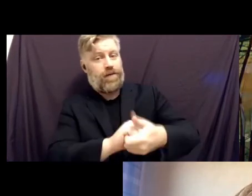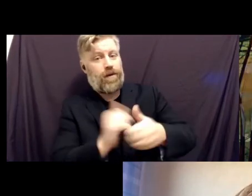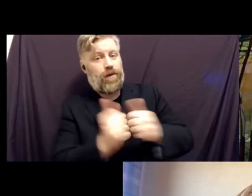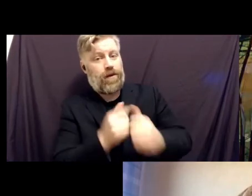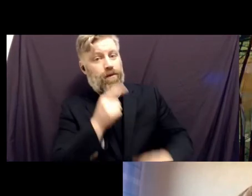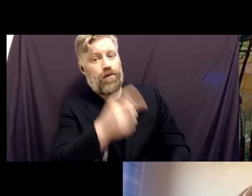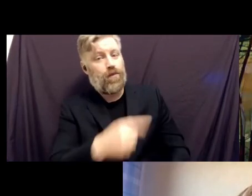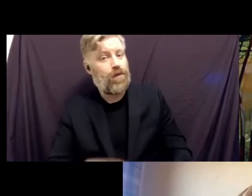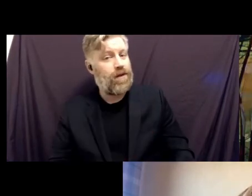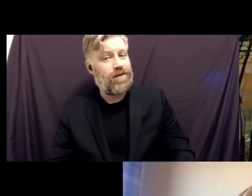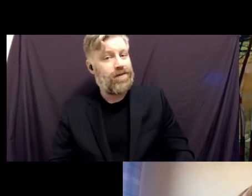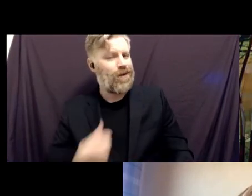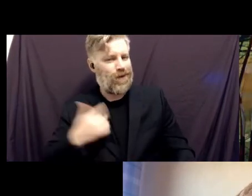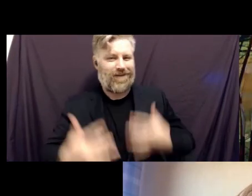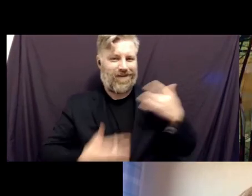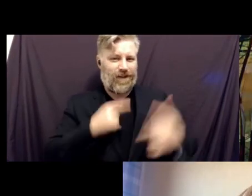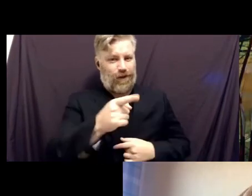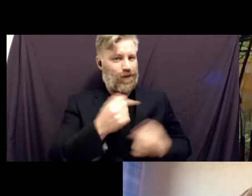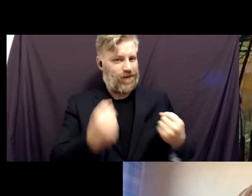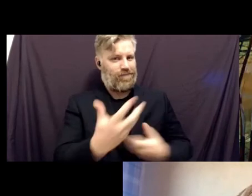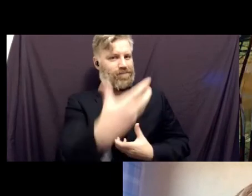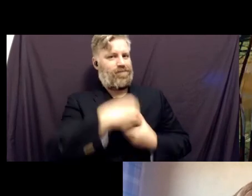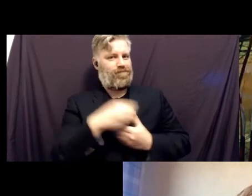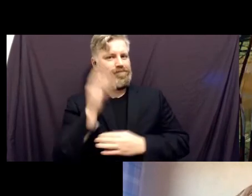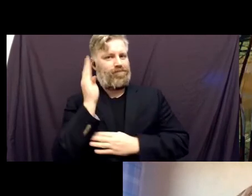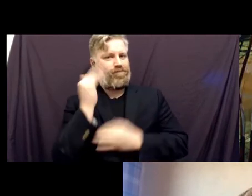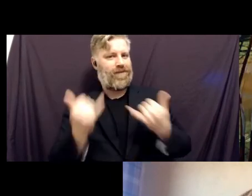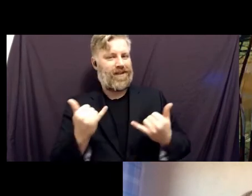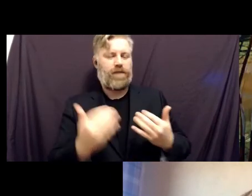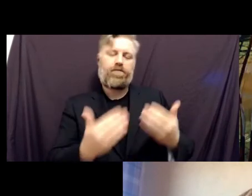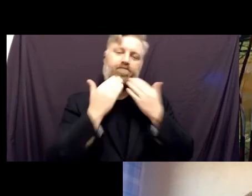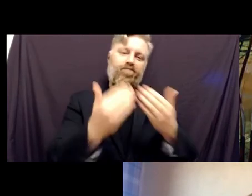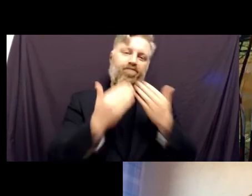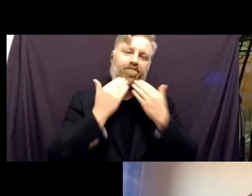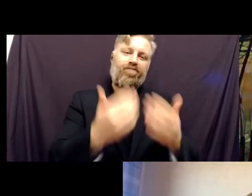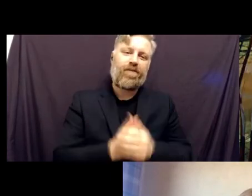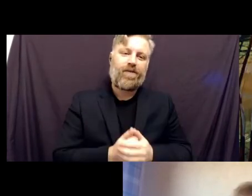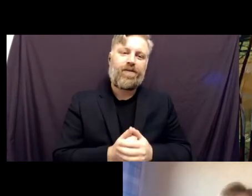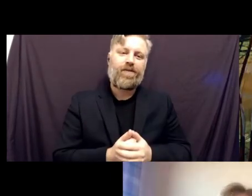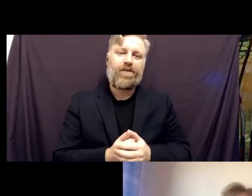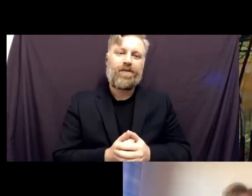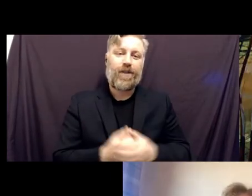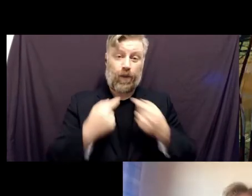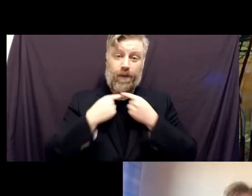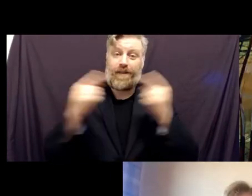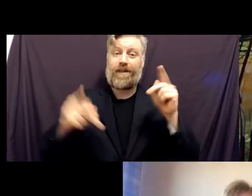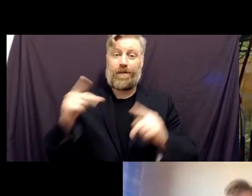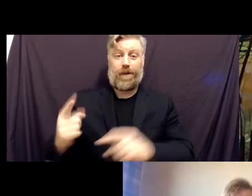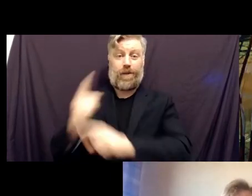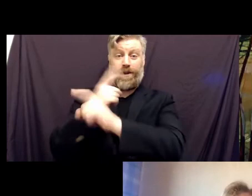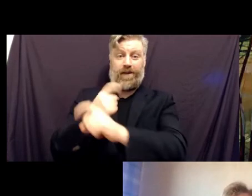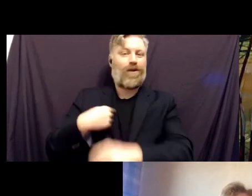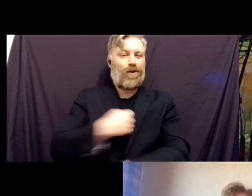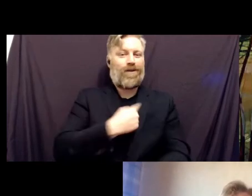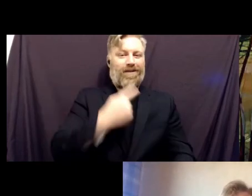able to speak with us today. So thank you so much. And tell everyone in Vienna, we said hello, and we're